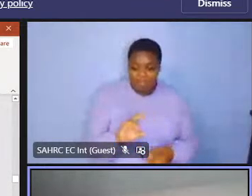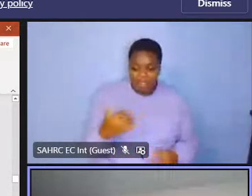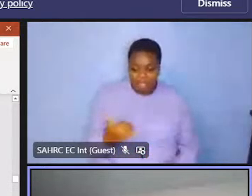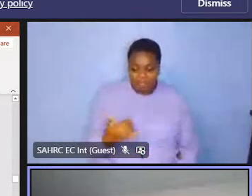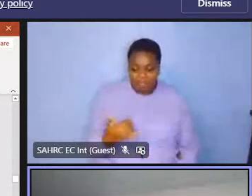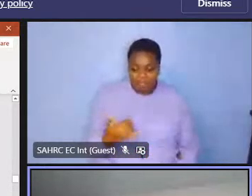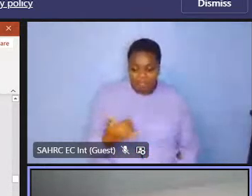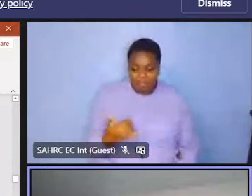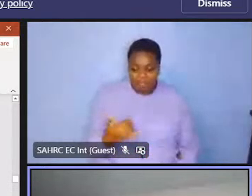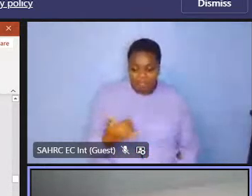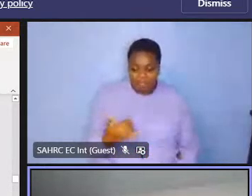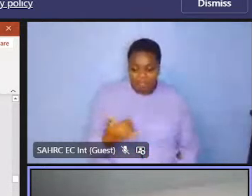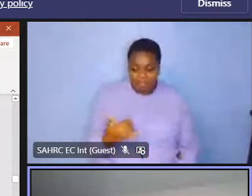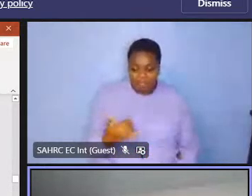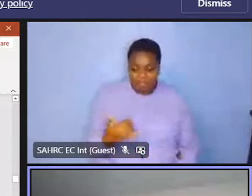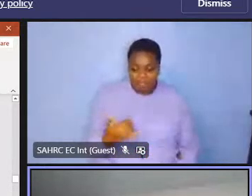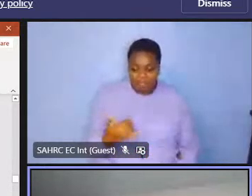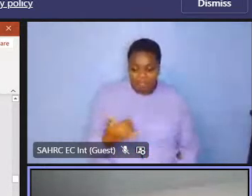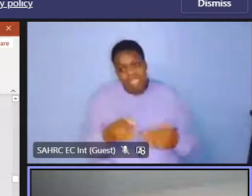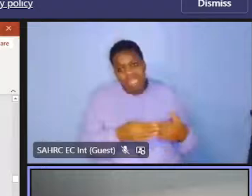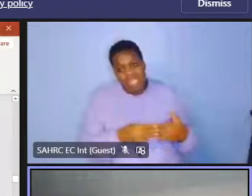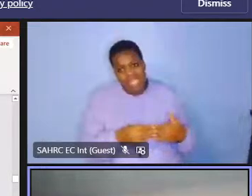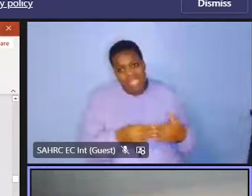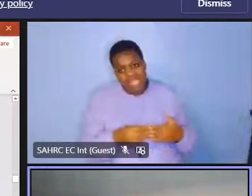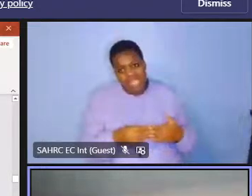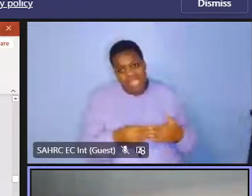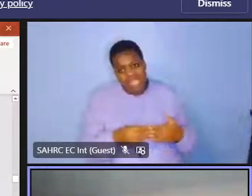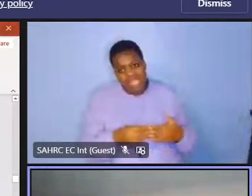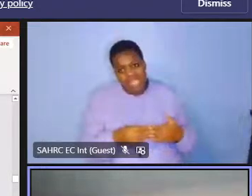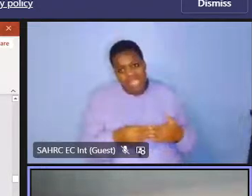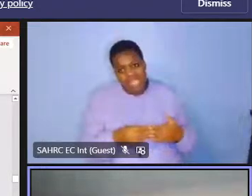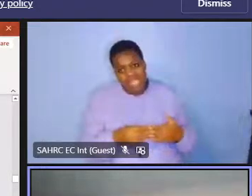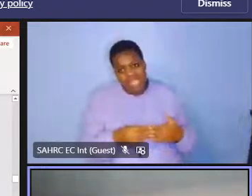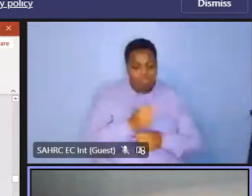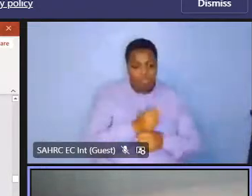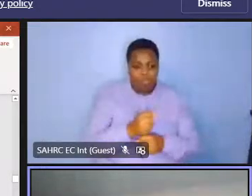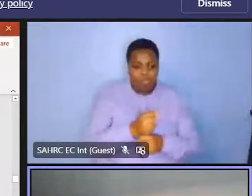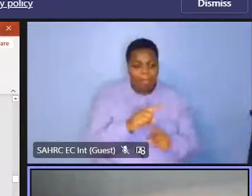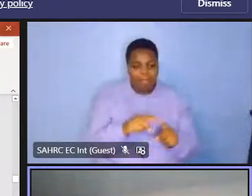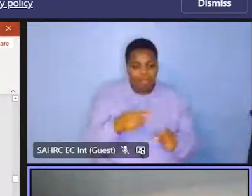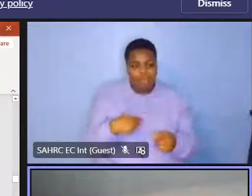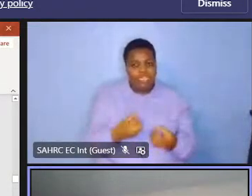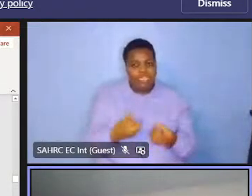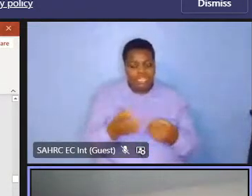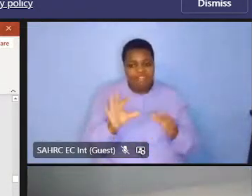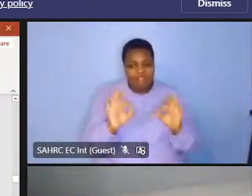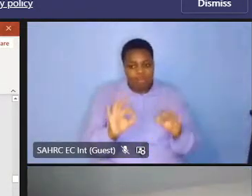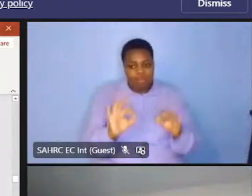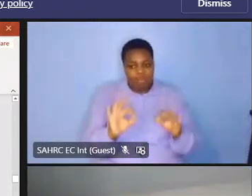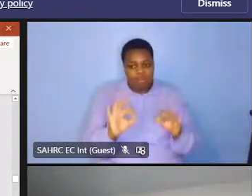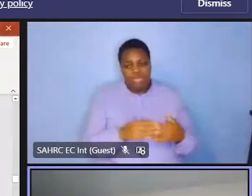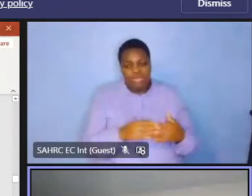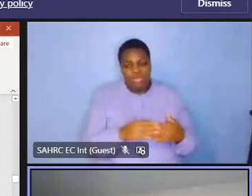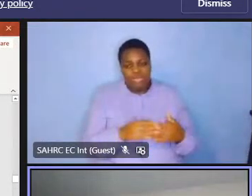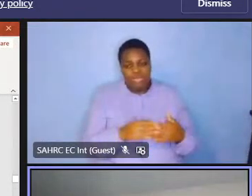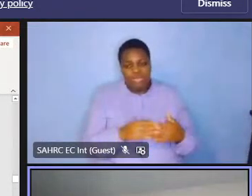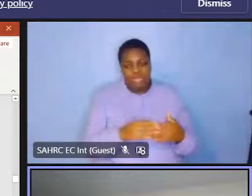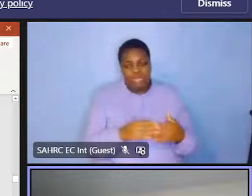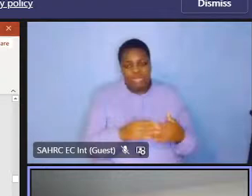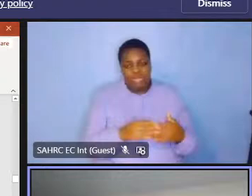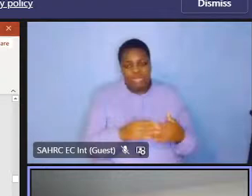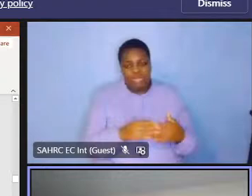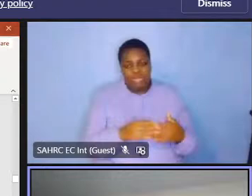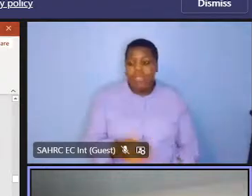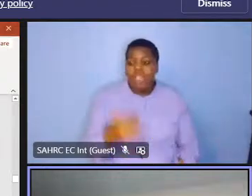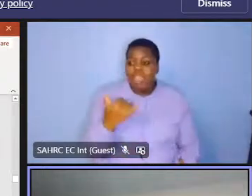about finalized, guidelines that are, though they are not binding, of course, but at least they are giving guidance to educators, schools, etc.